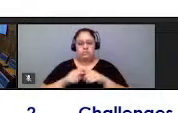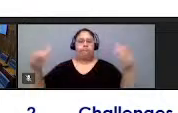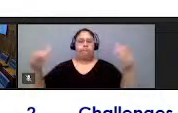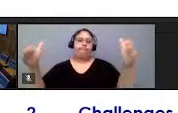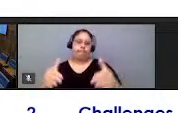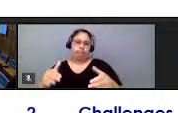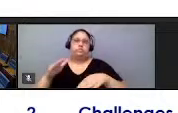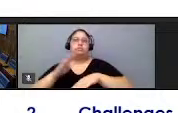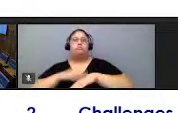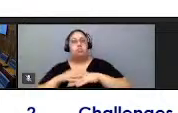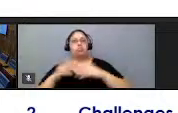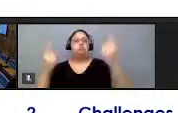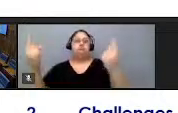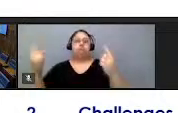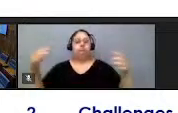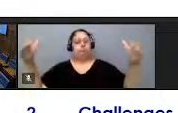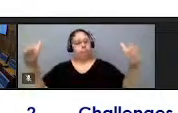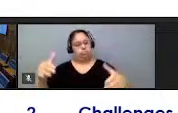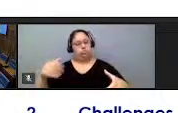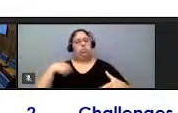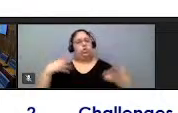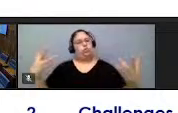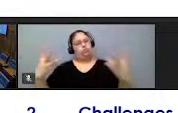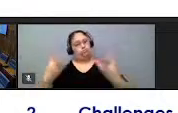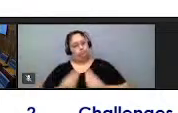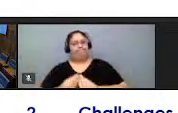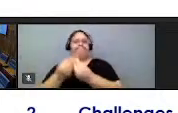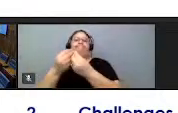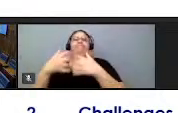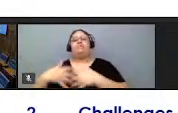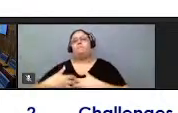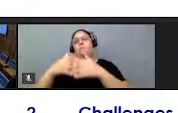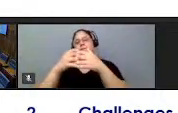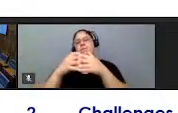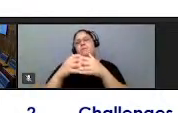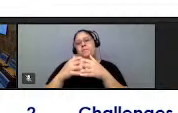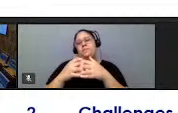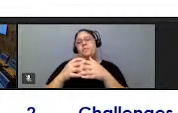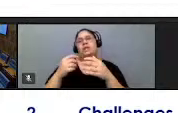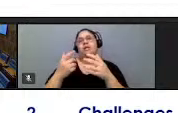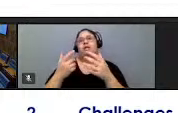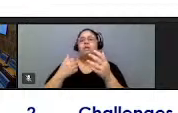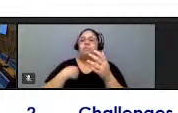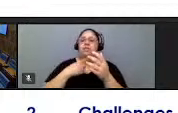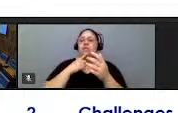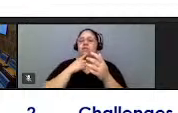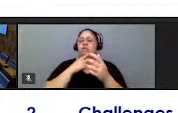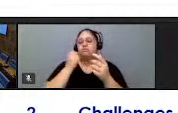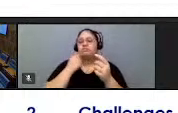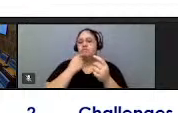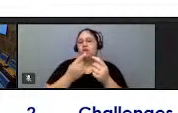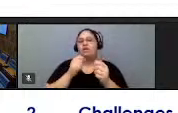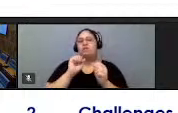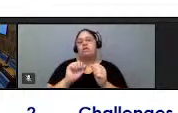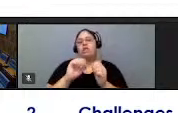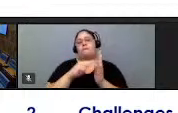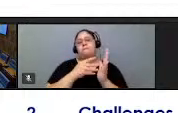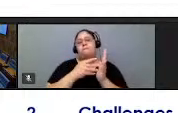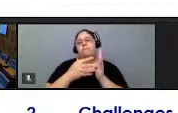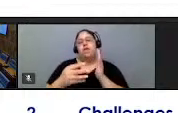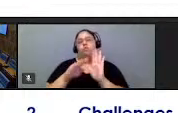even more and we collectively created what I might call the menu of what the